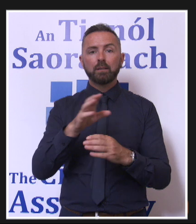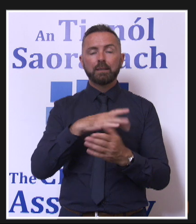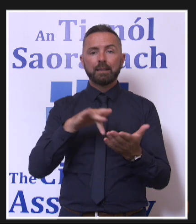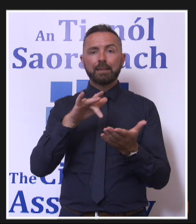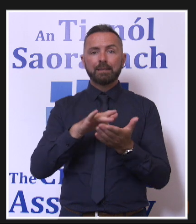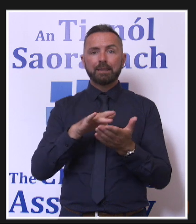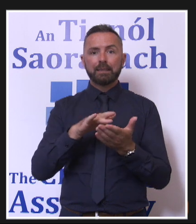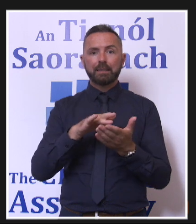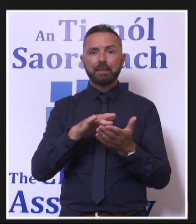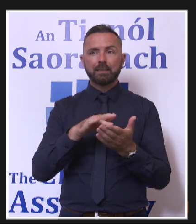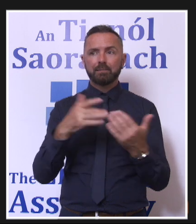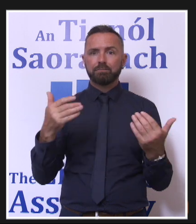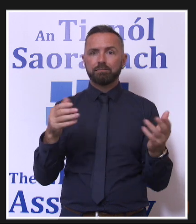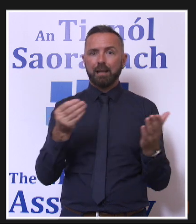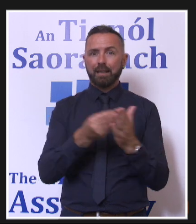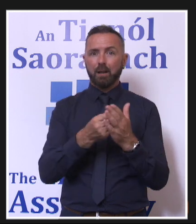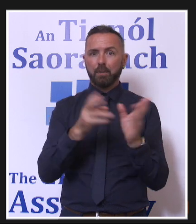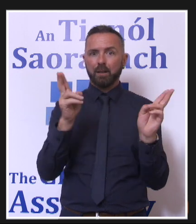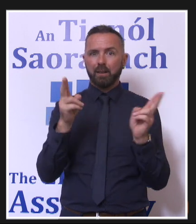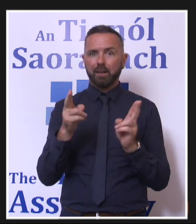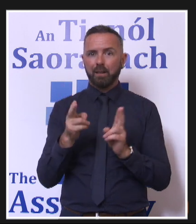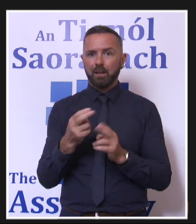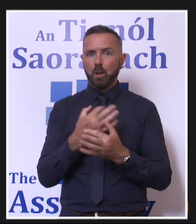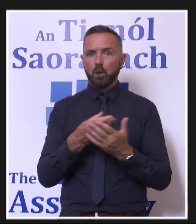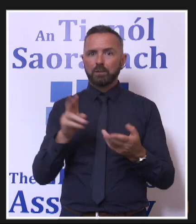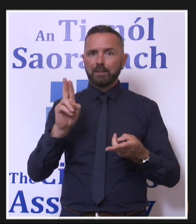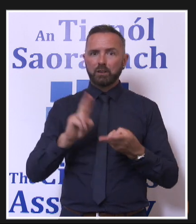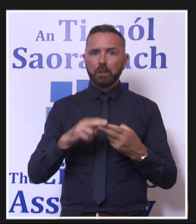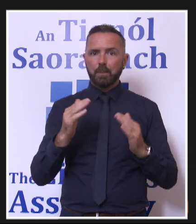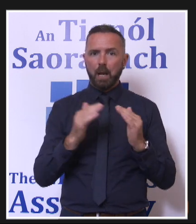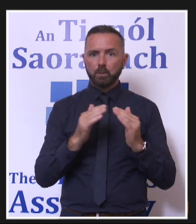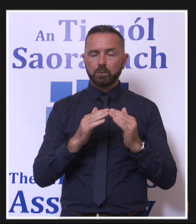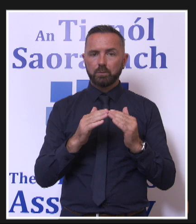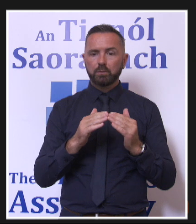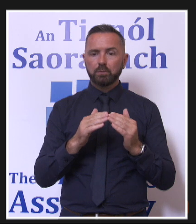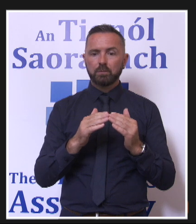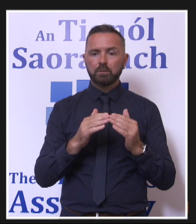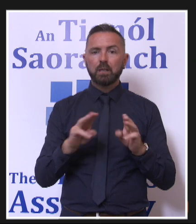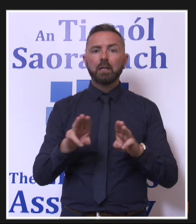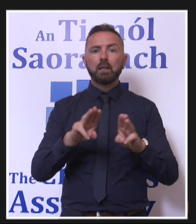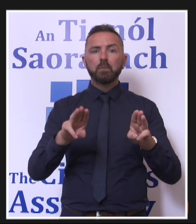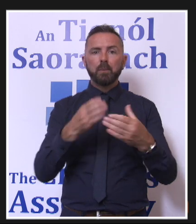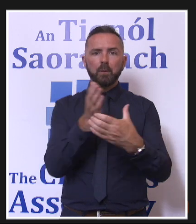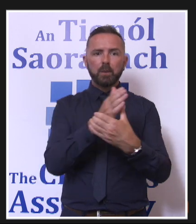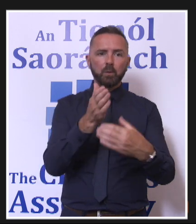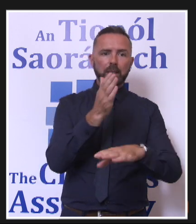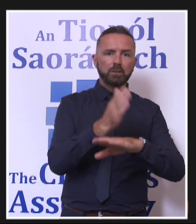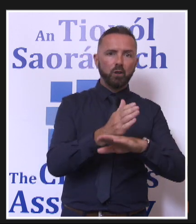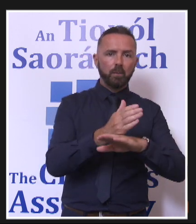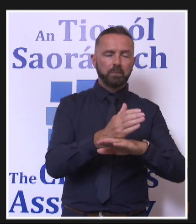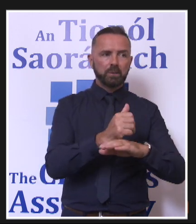of cheap housing. There were rooming houses, and people who were in between jobs or in between